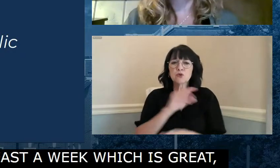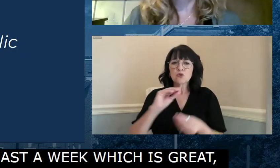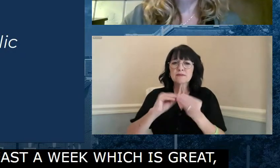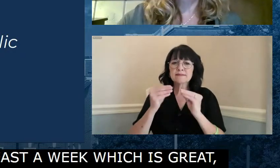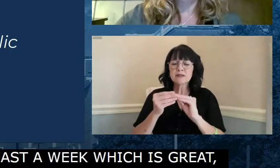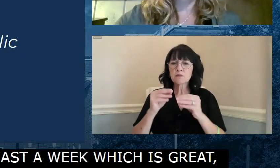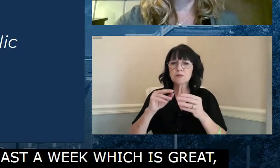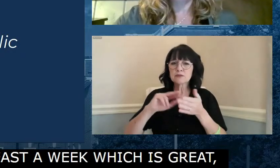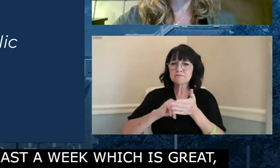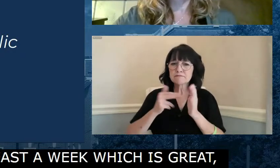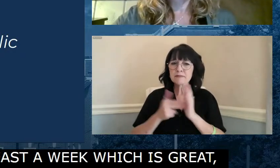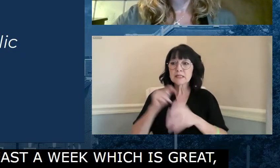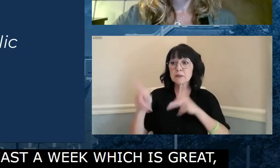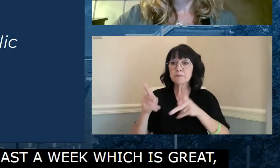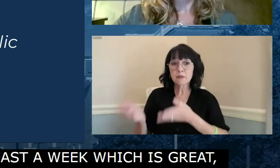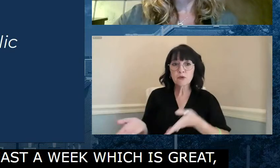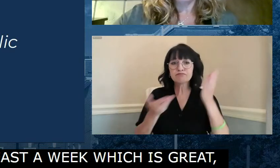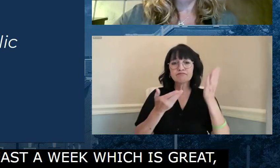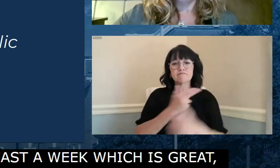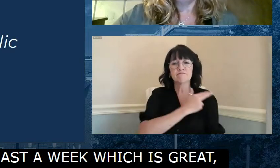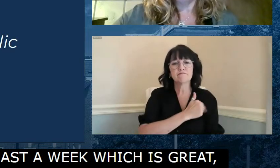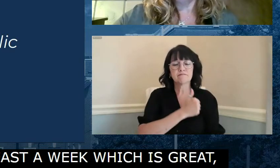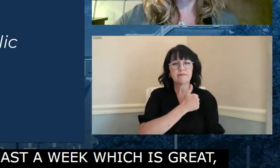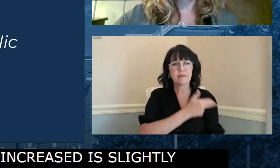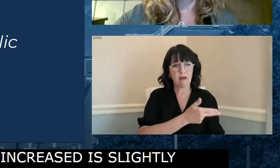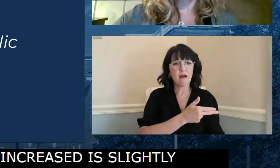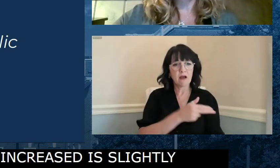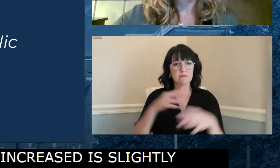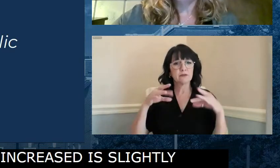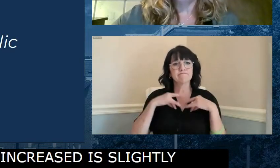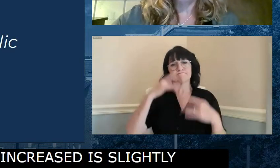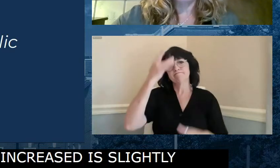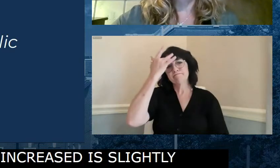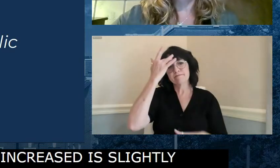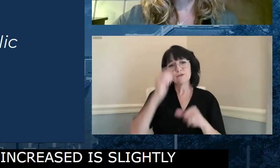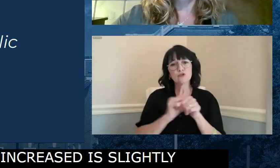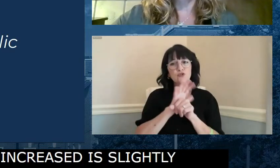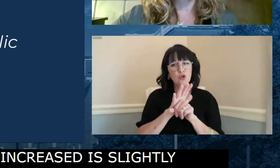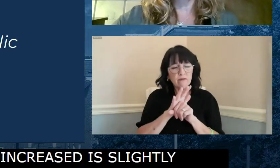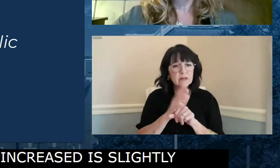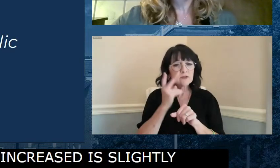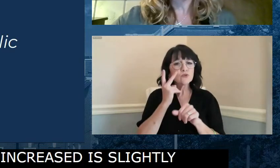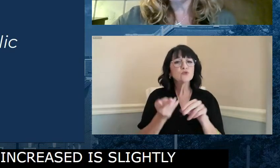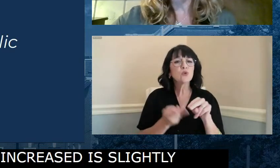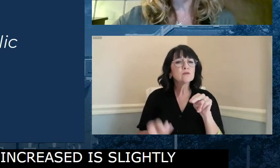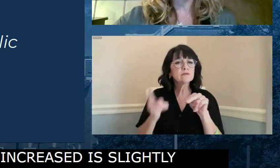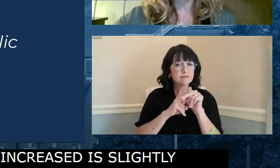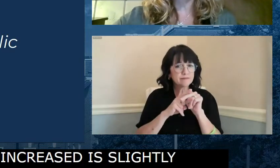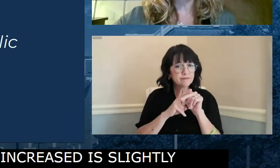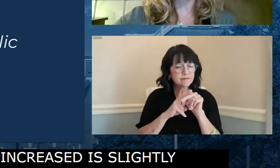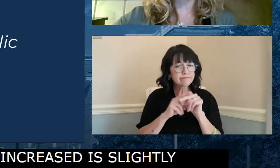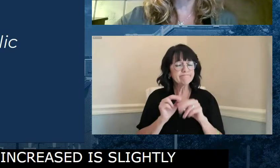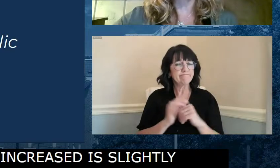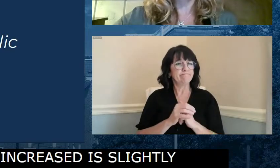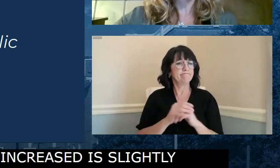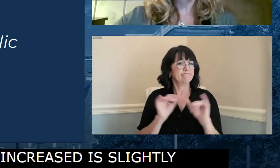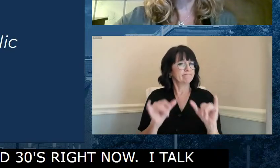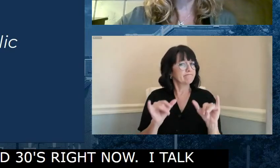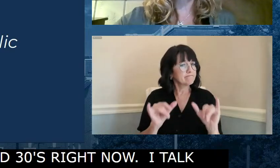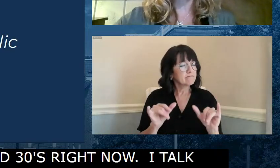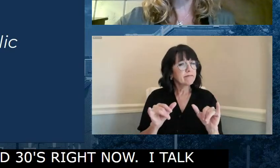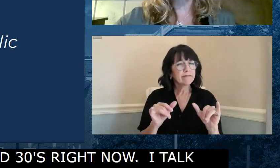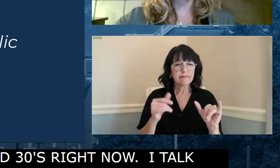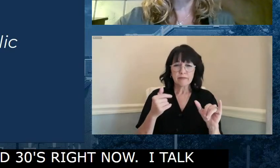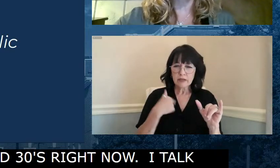bouncing around the 20s and 30s right now. I often talk about, are there geographic areas or zip codes